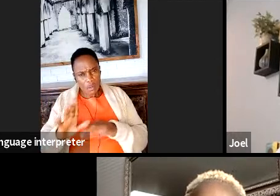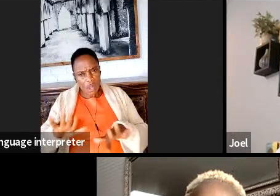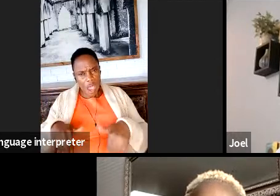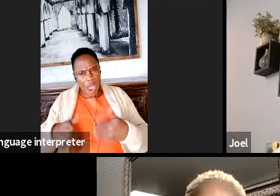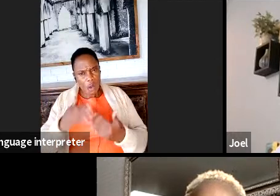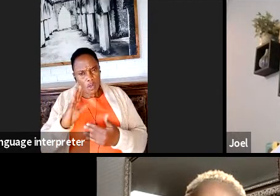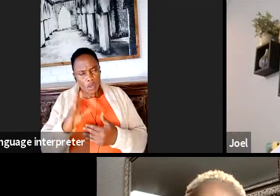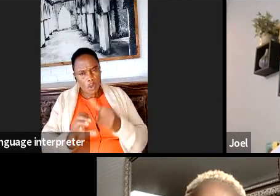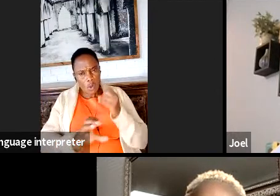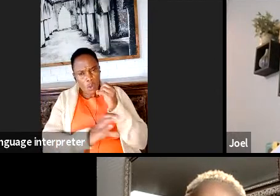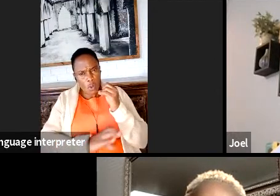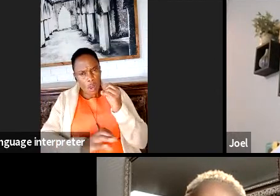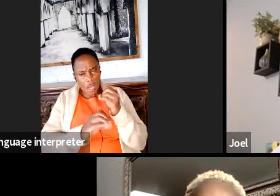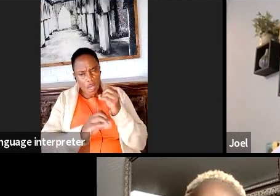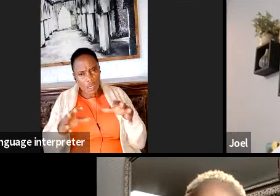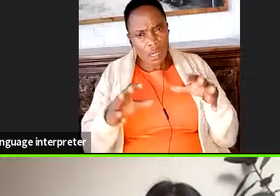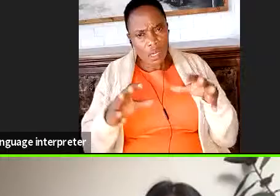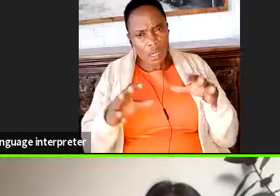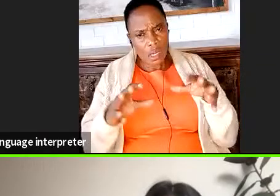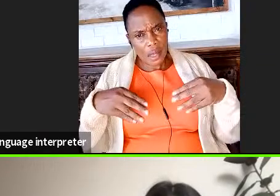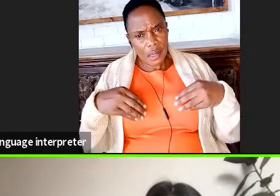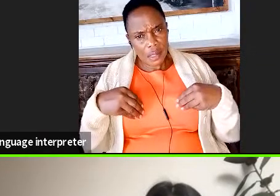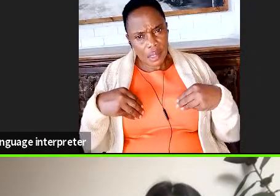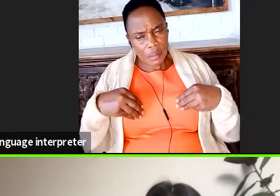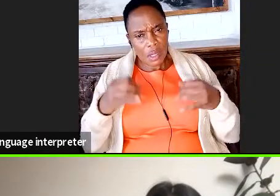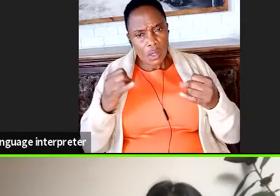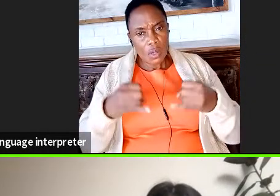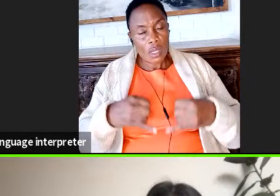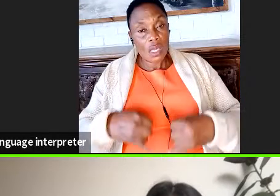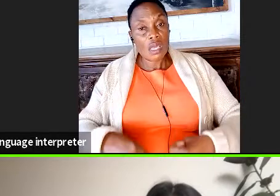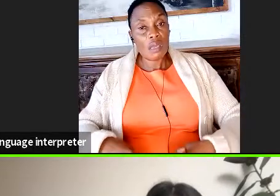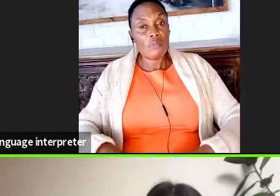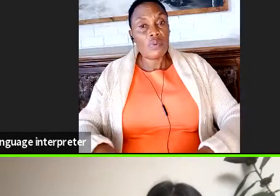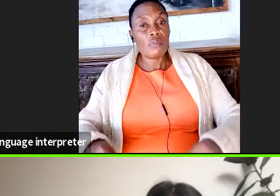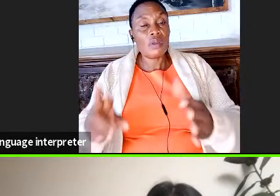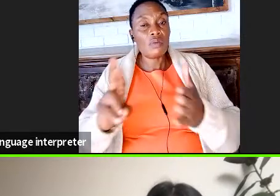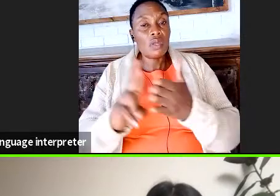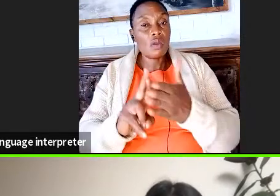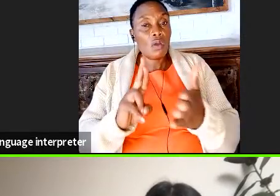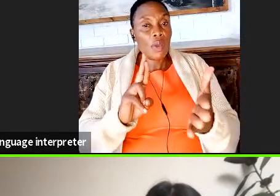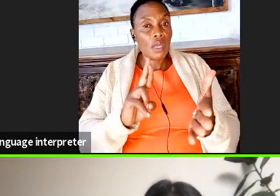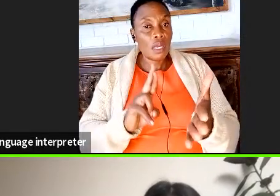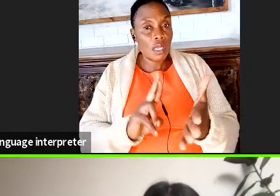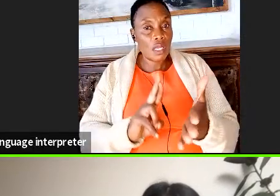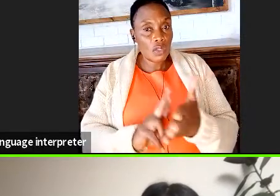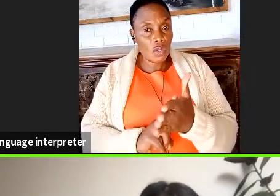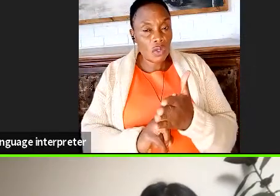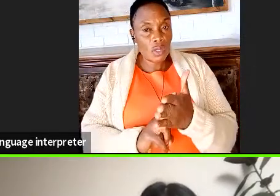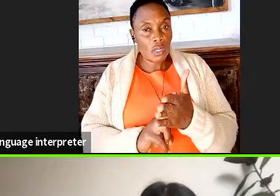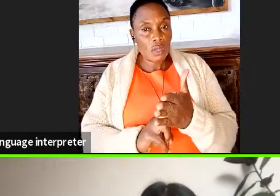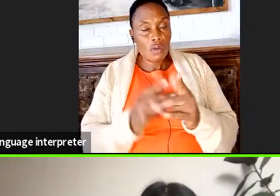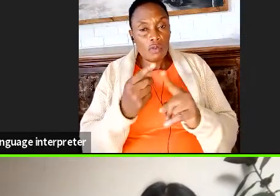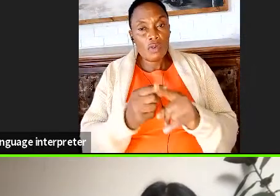been receptive to implementing recommendations received at the UPR in your countries?